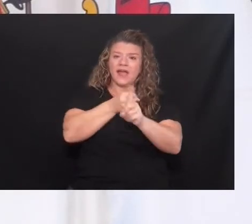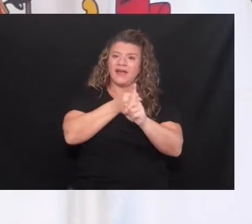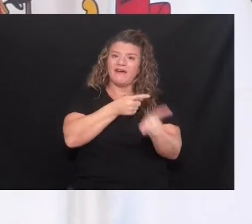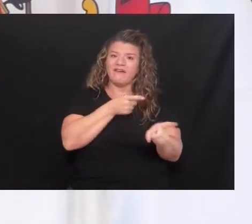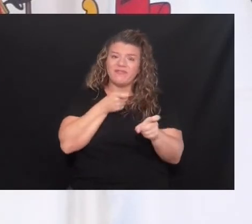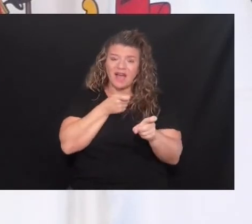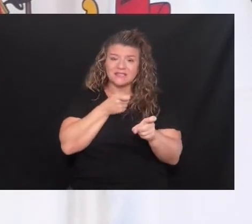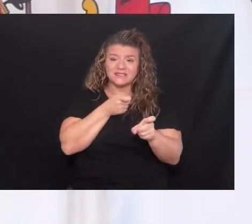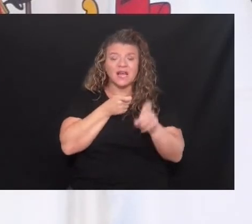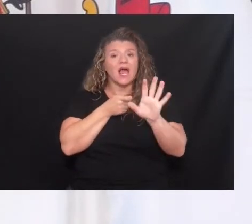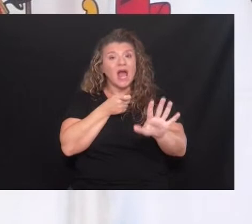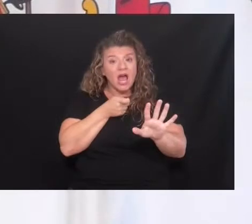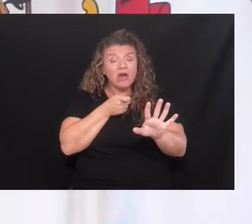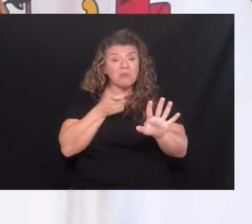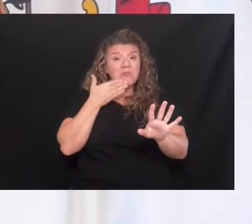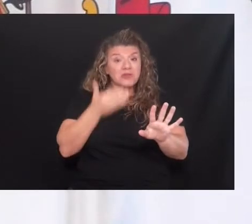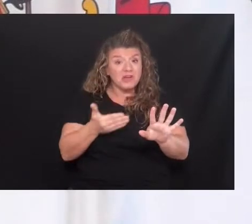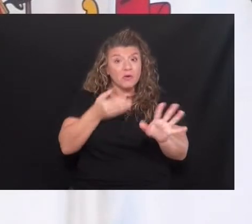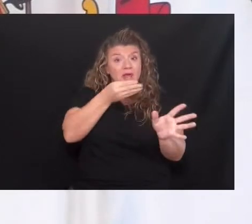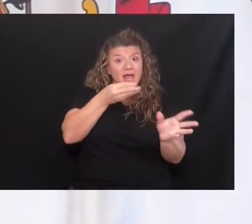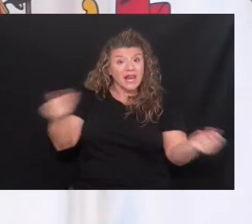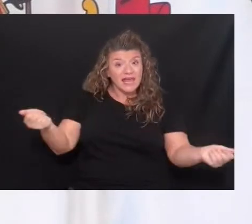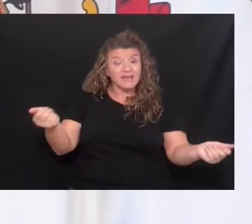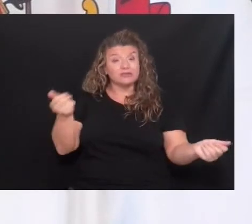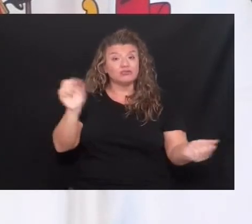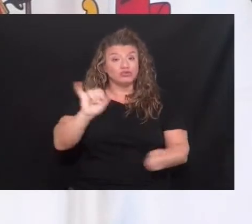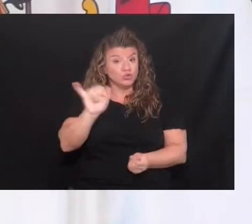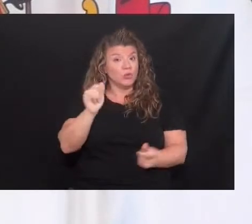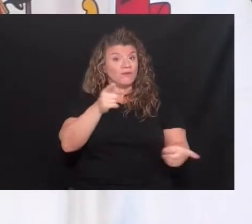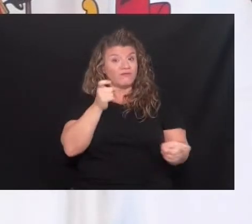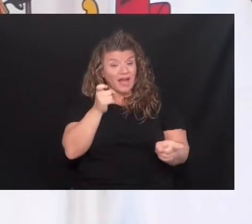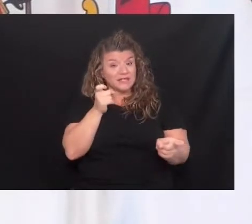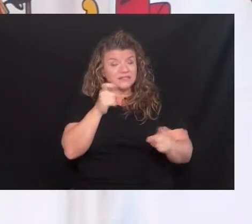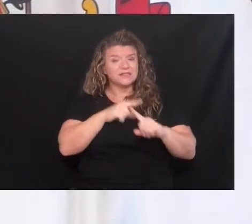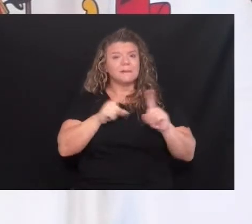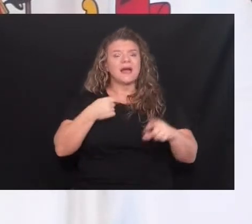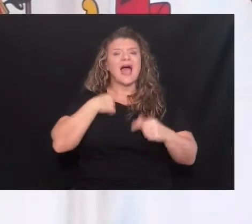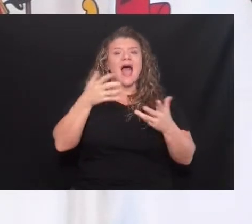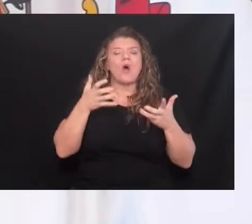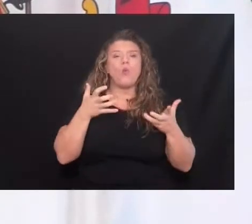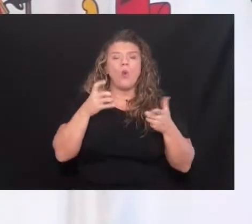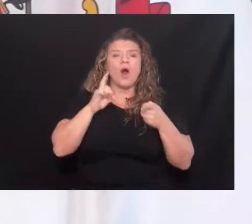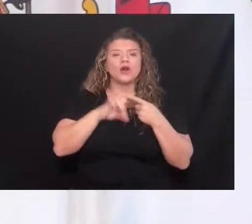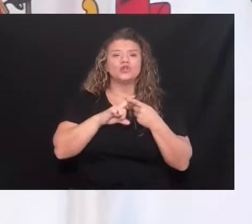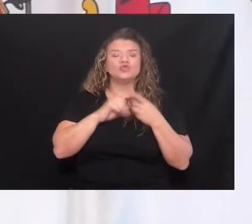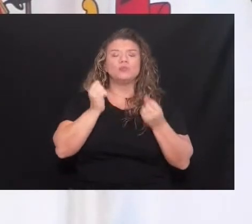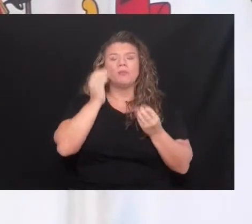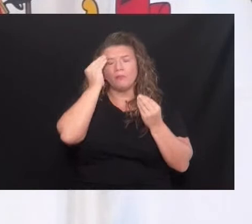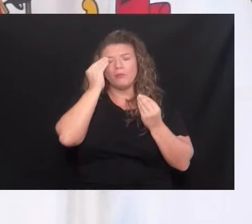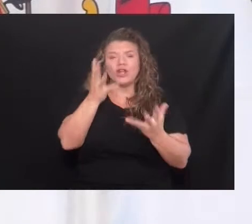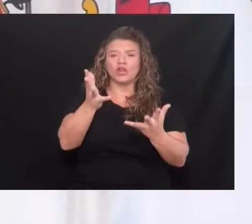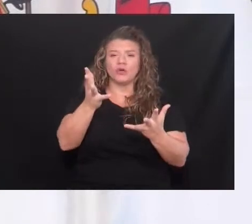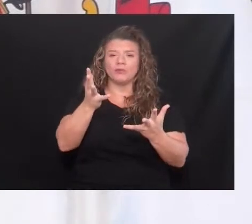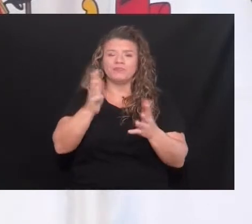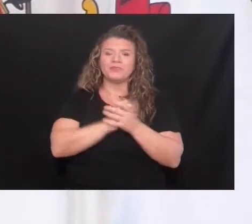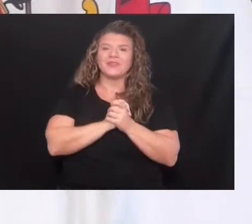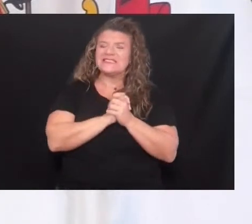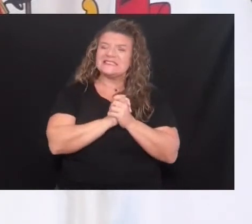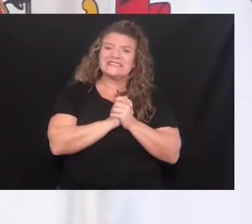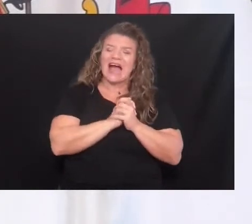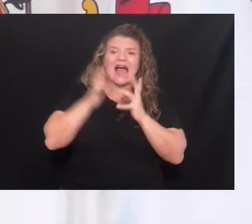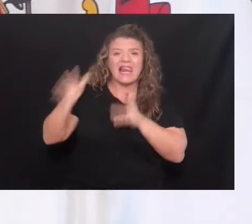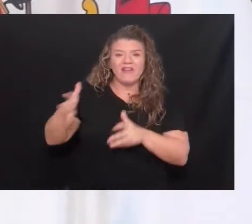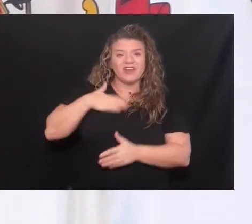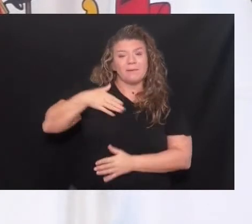it leaves pretty quickly. You know, and I wanted to bring this so badly, I forgot it and left it in my